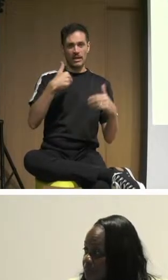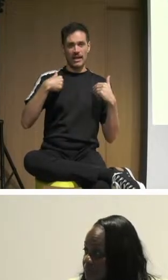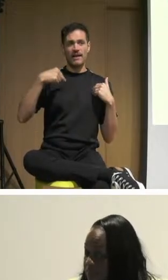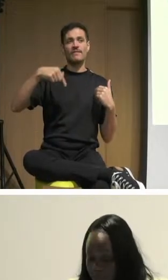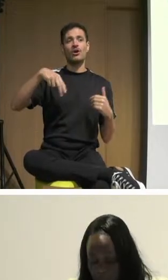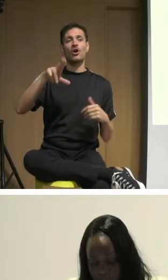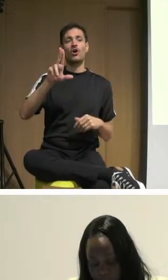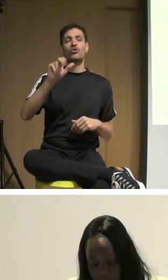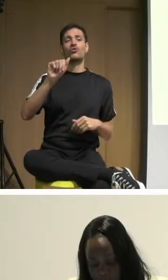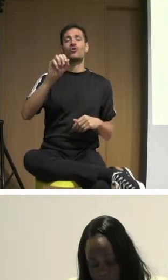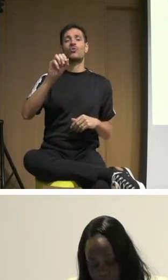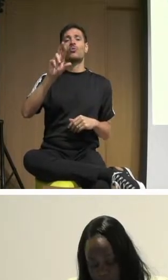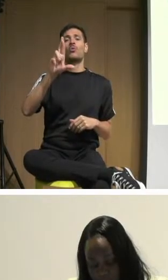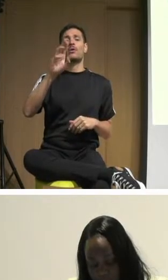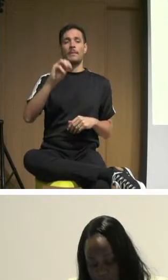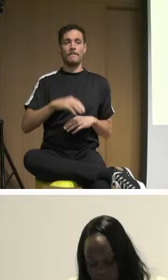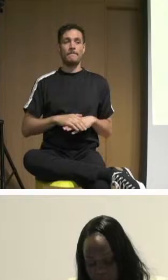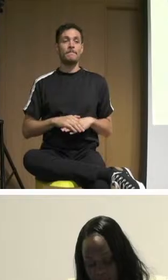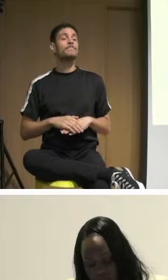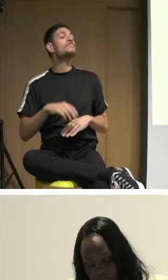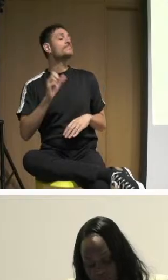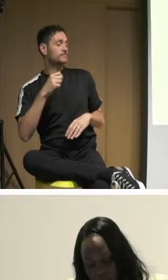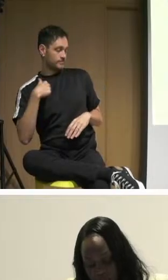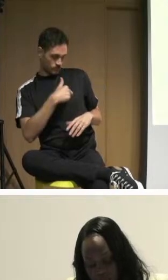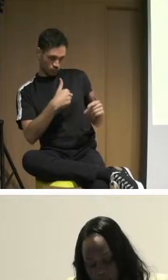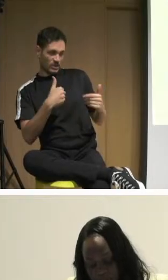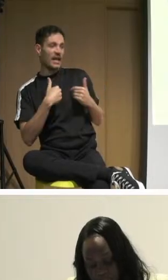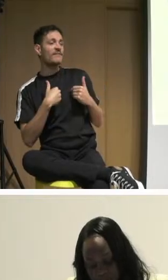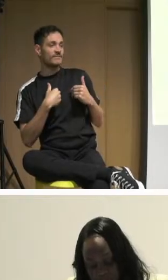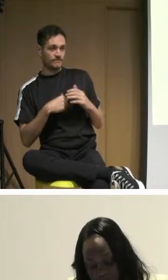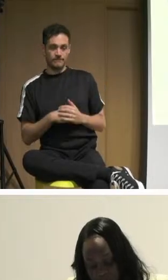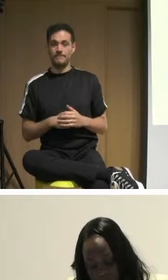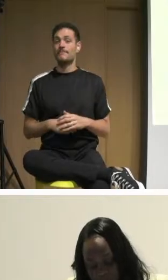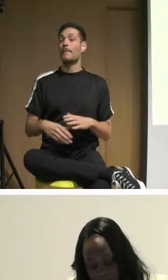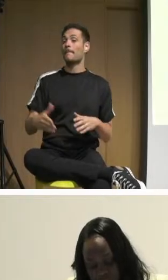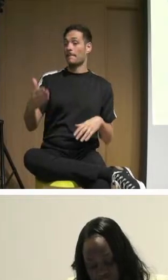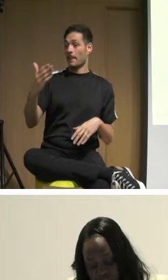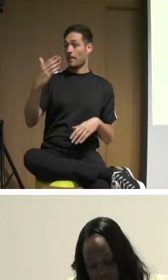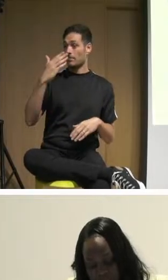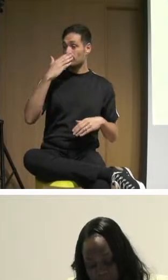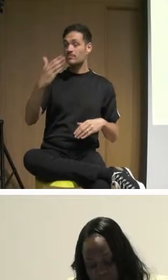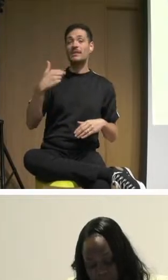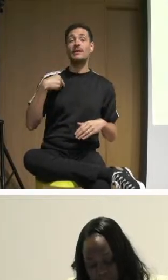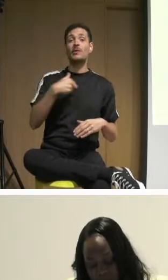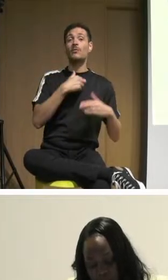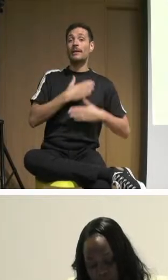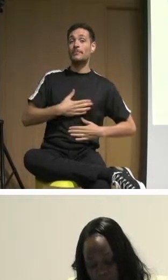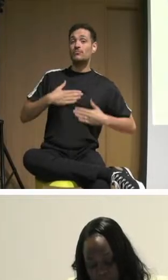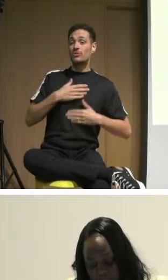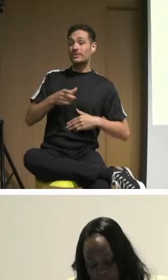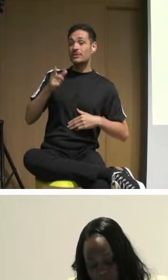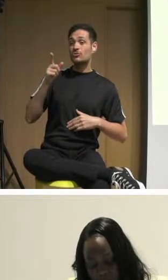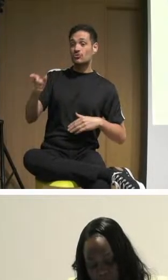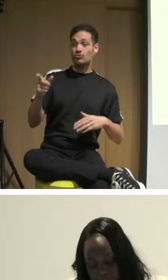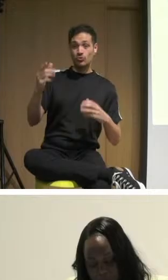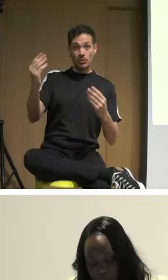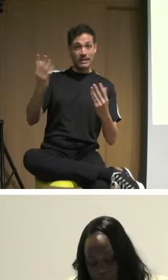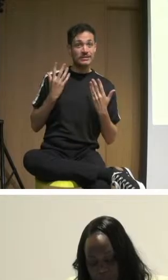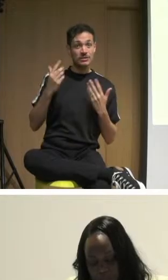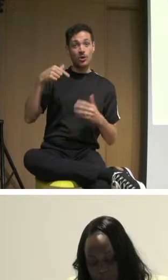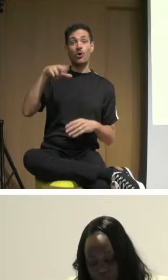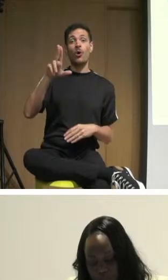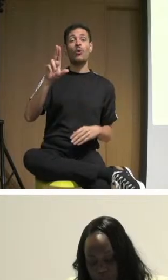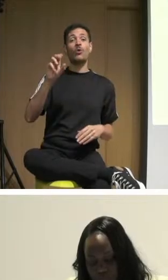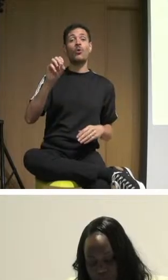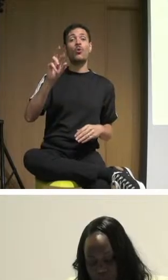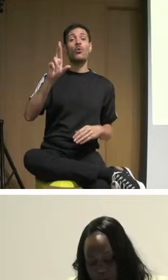Madam Chair, we have a quorum. Thank you. Madam Secretary, we appreciate you establishing that a quorum is in order. We'll